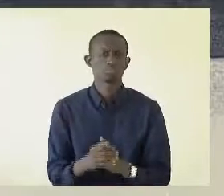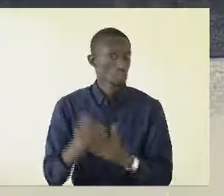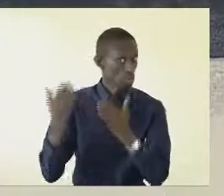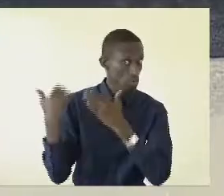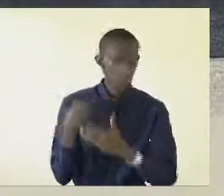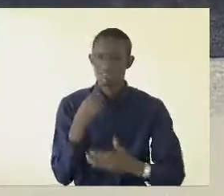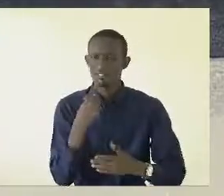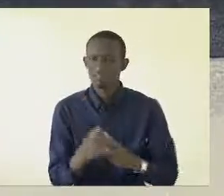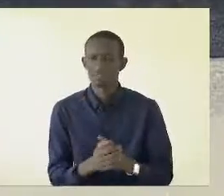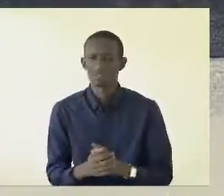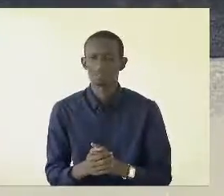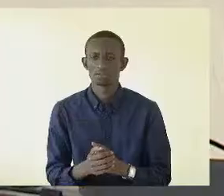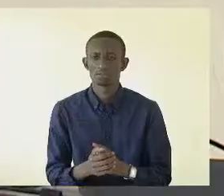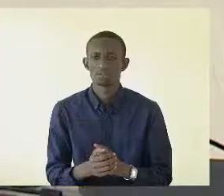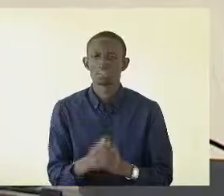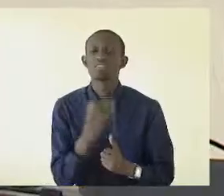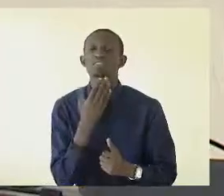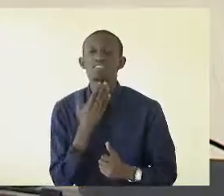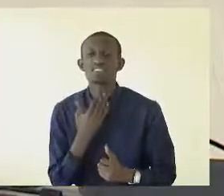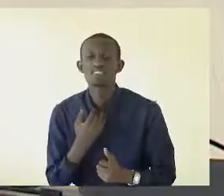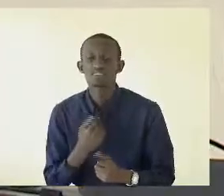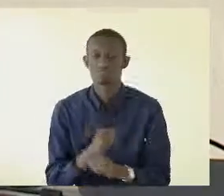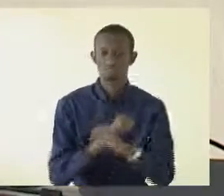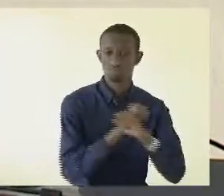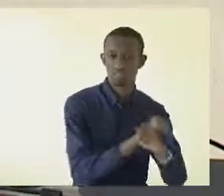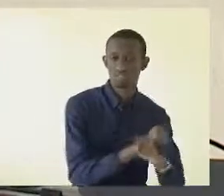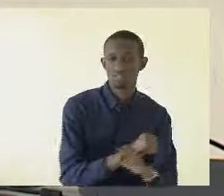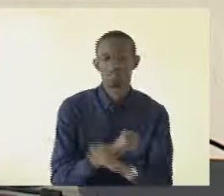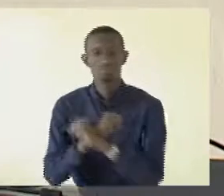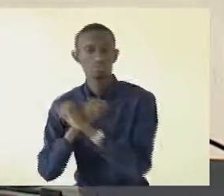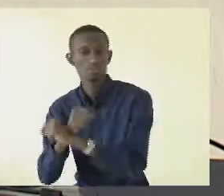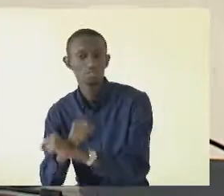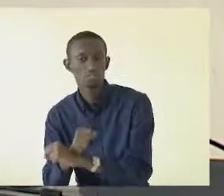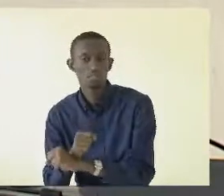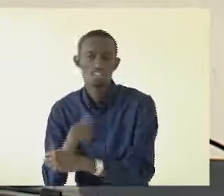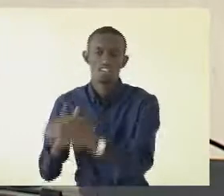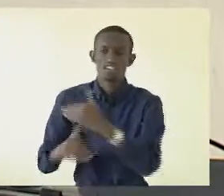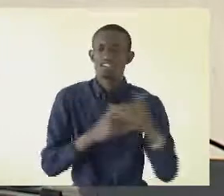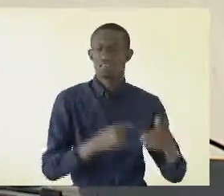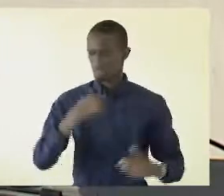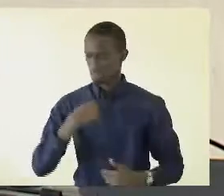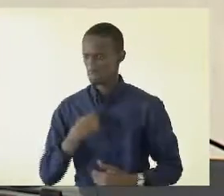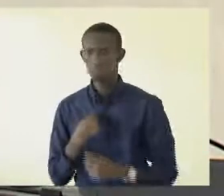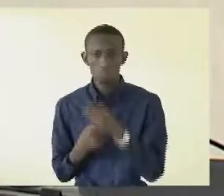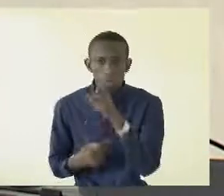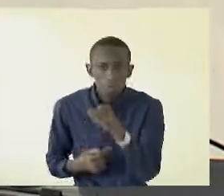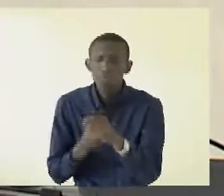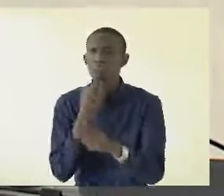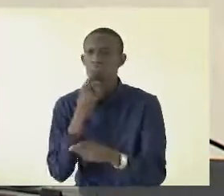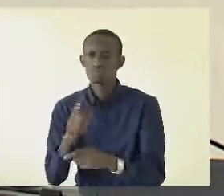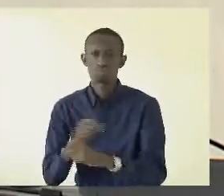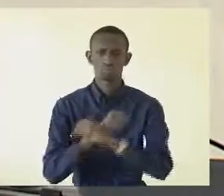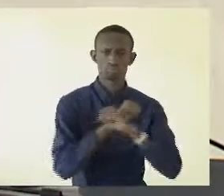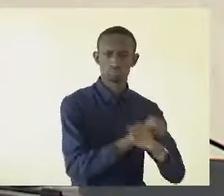said that we need to protect our environment. You and I need to protect